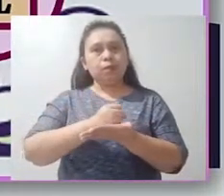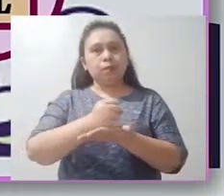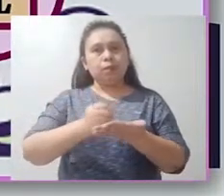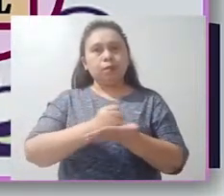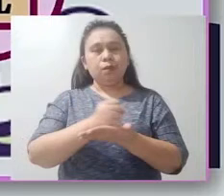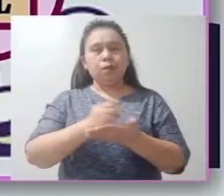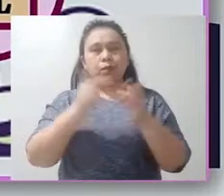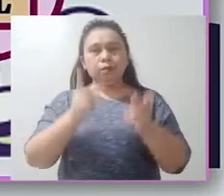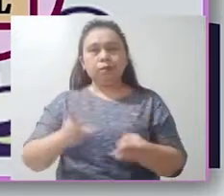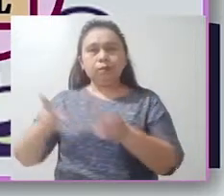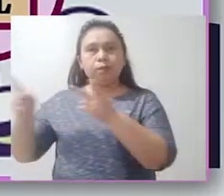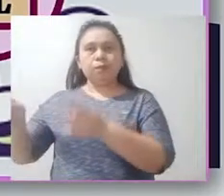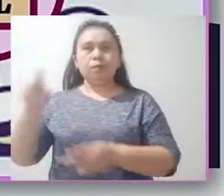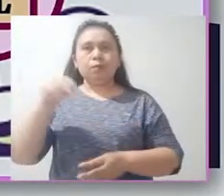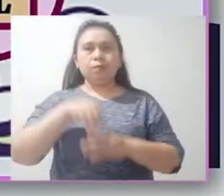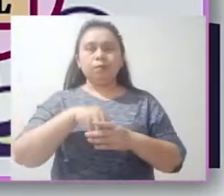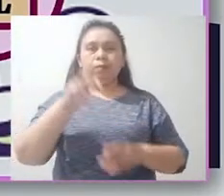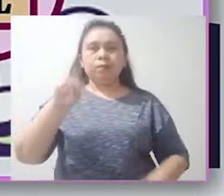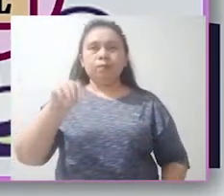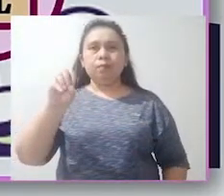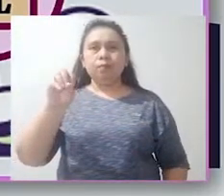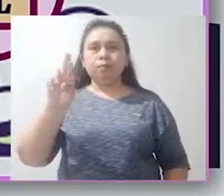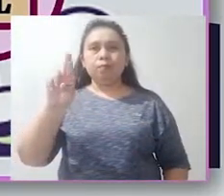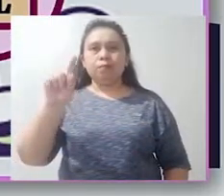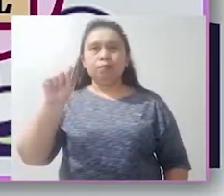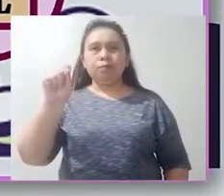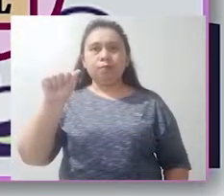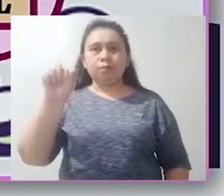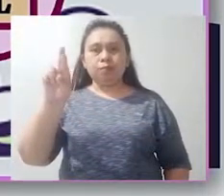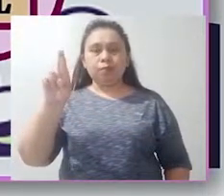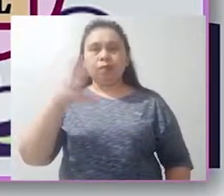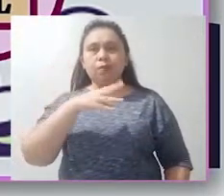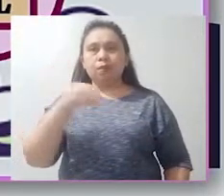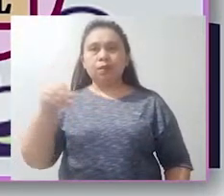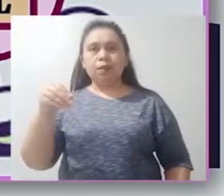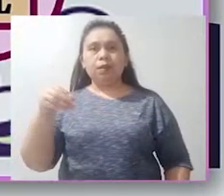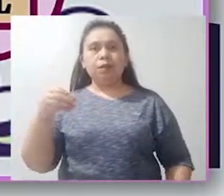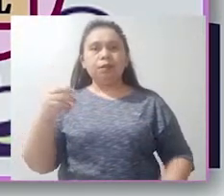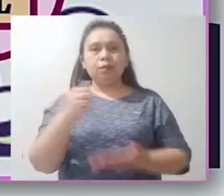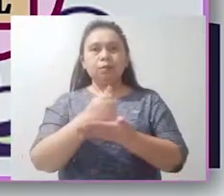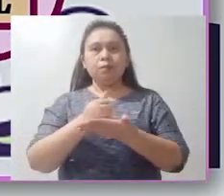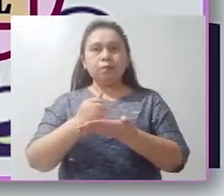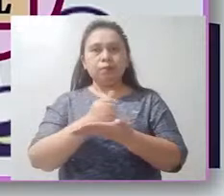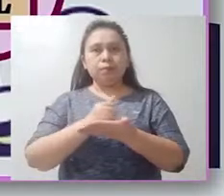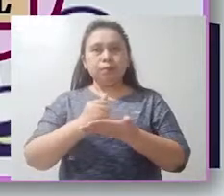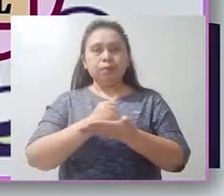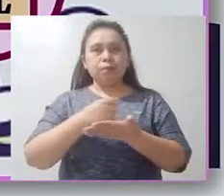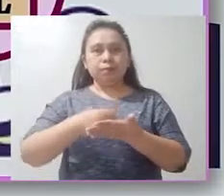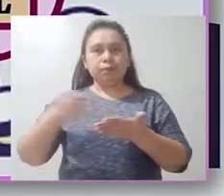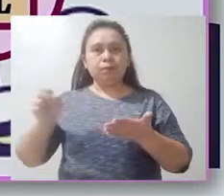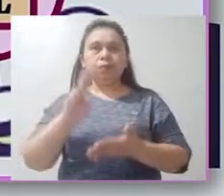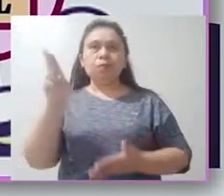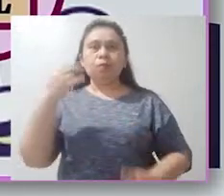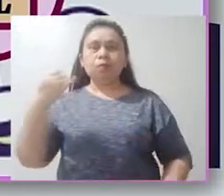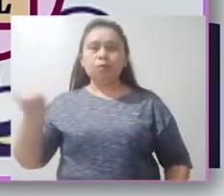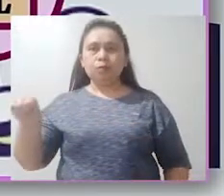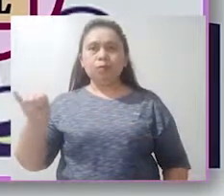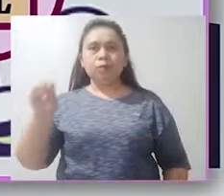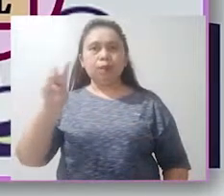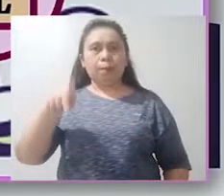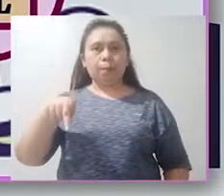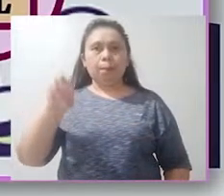is placed in the mortar and ground, crushed, or mixed using a pestle.